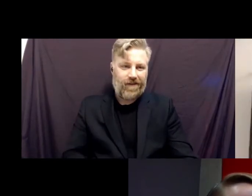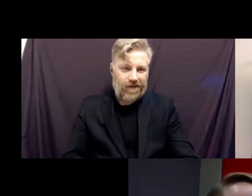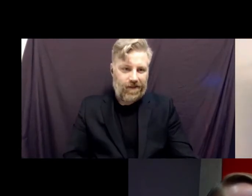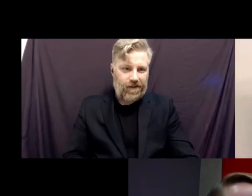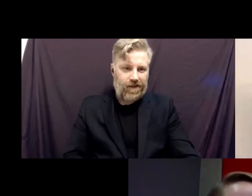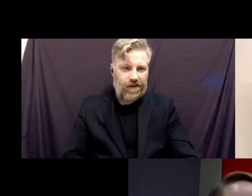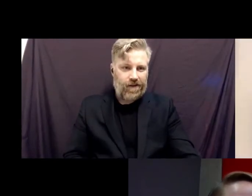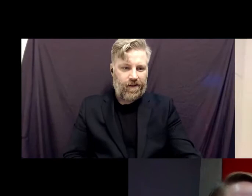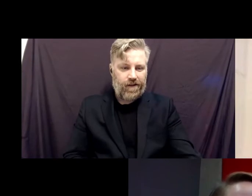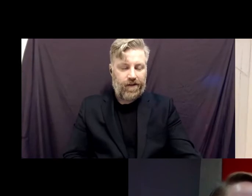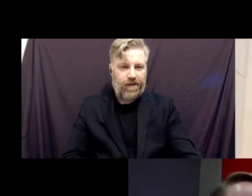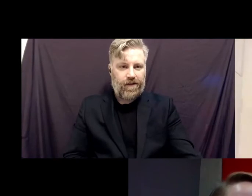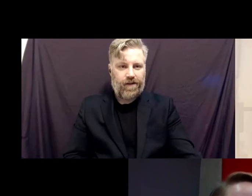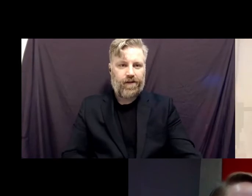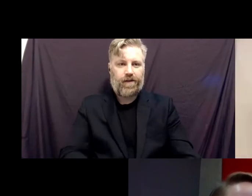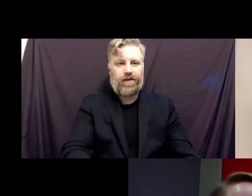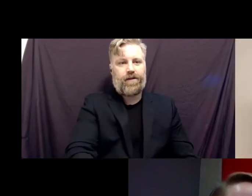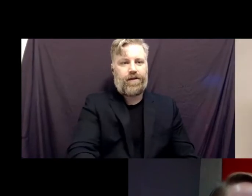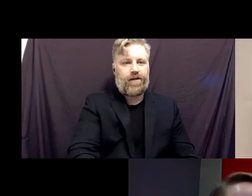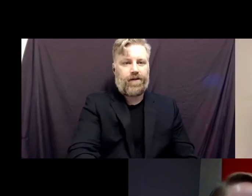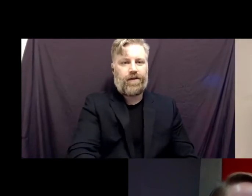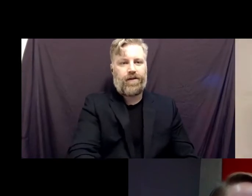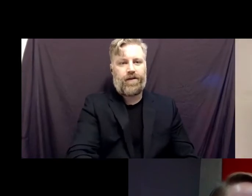can see